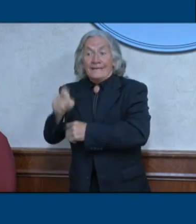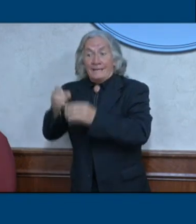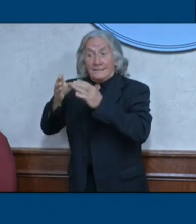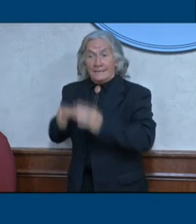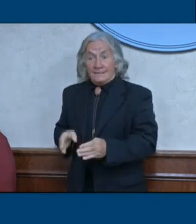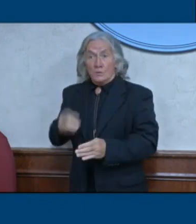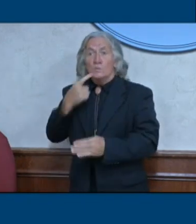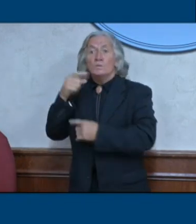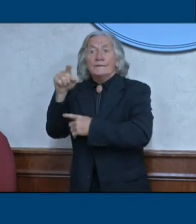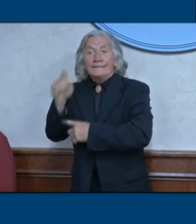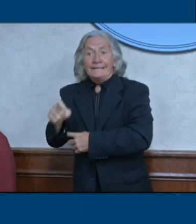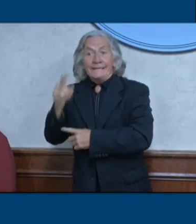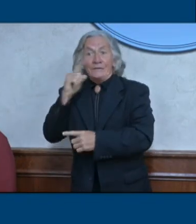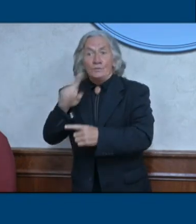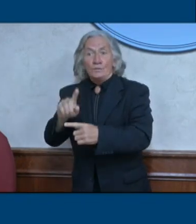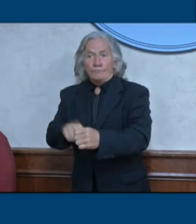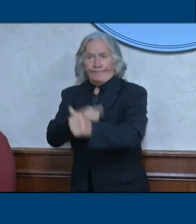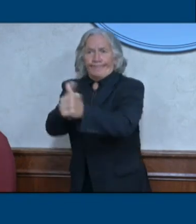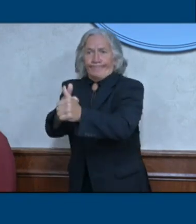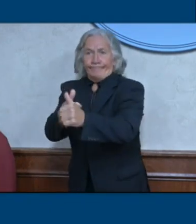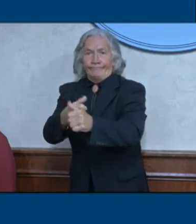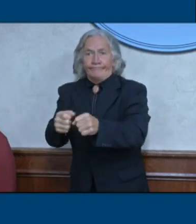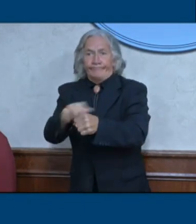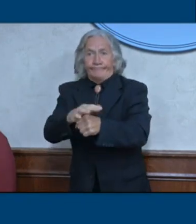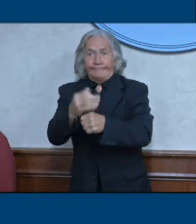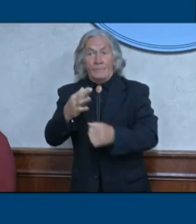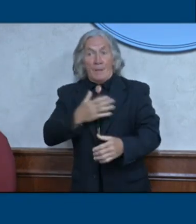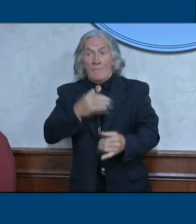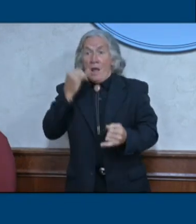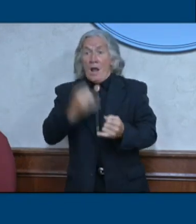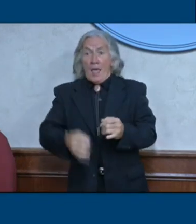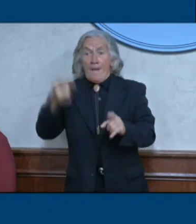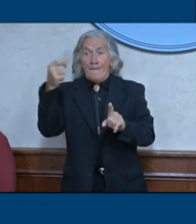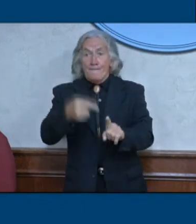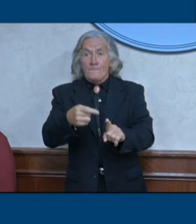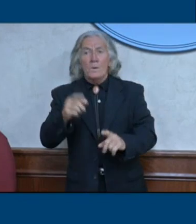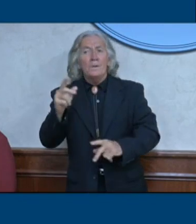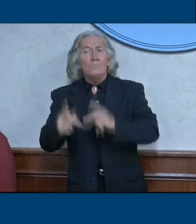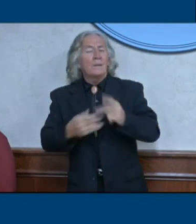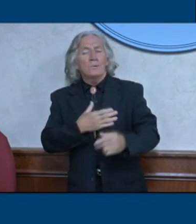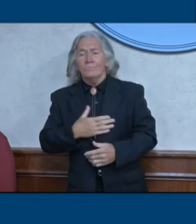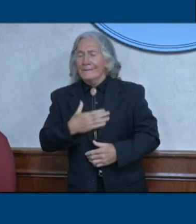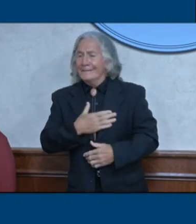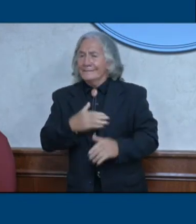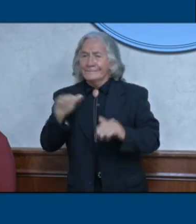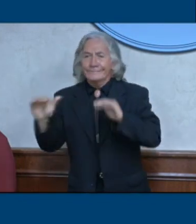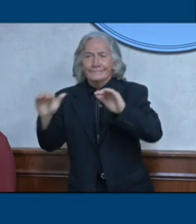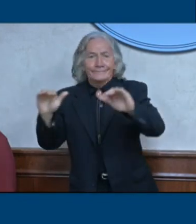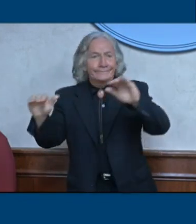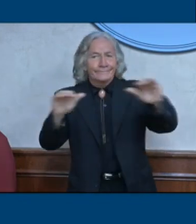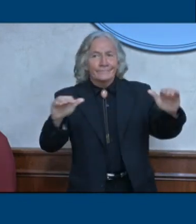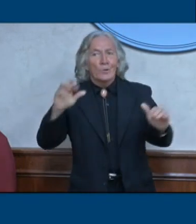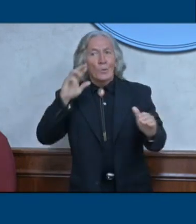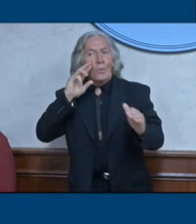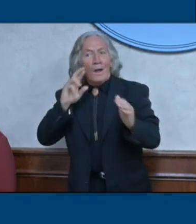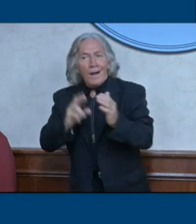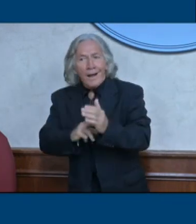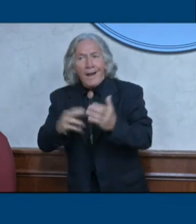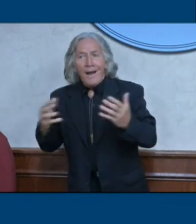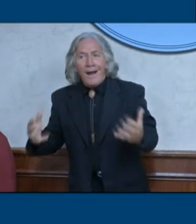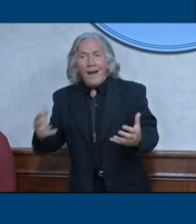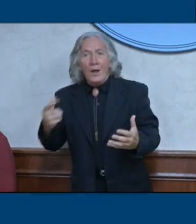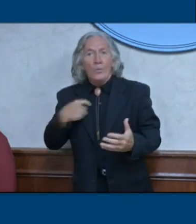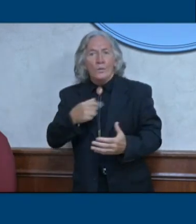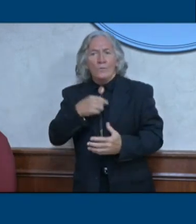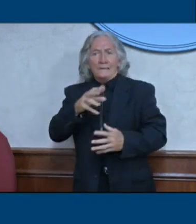who may need them because of COVID-19. The last thing that I'll point out, and that is people need to recognize successes that are